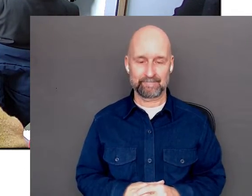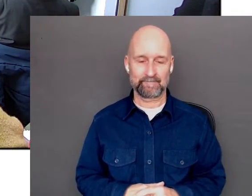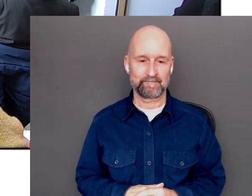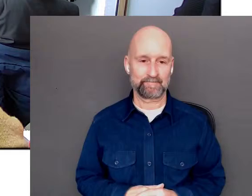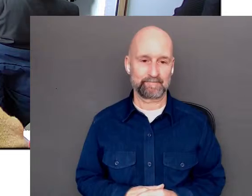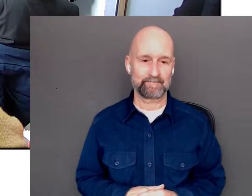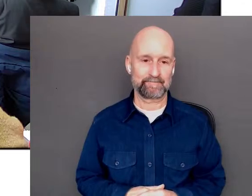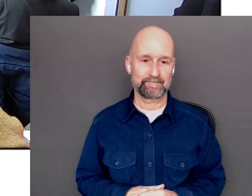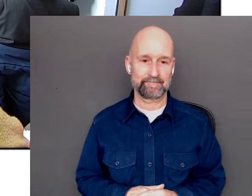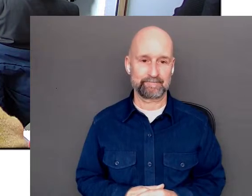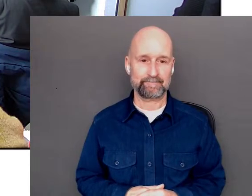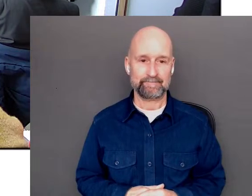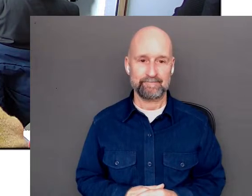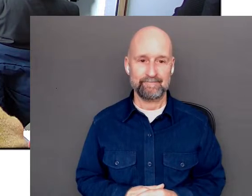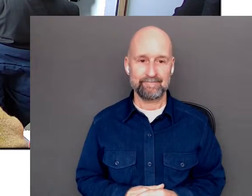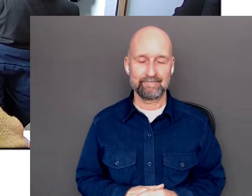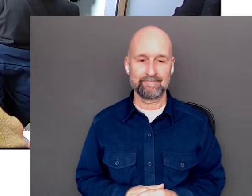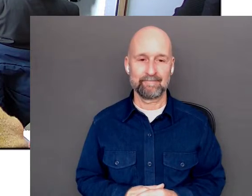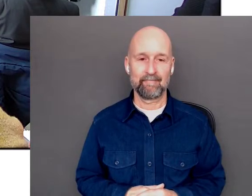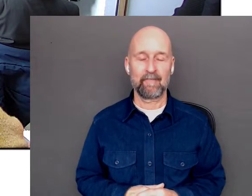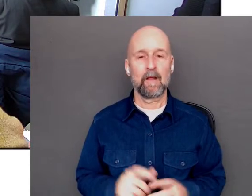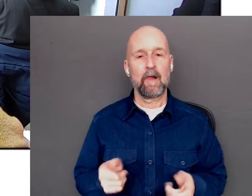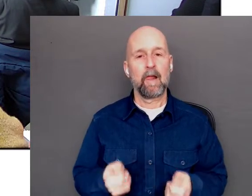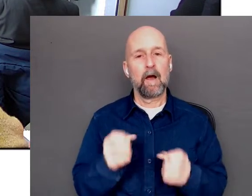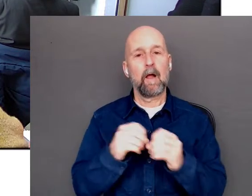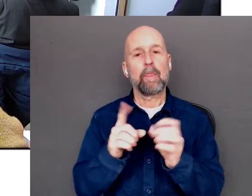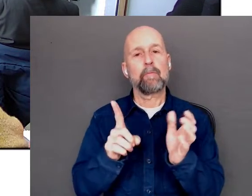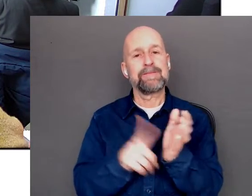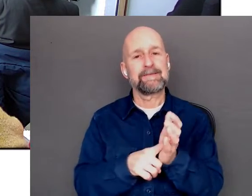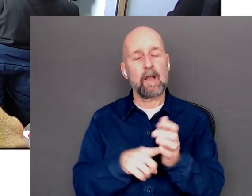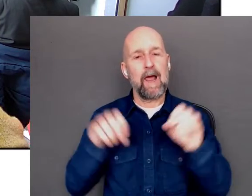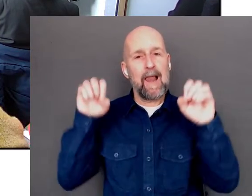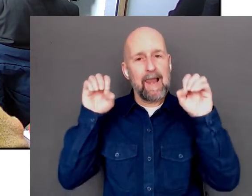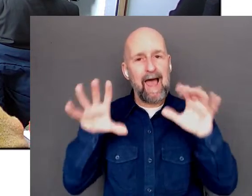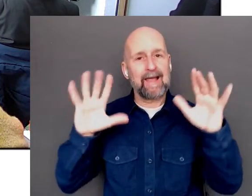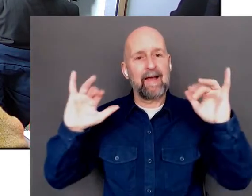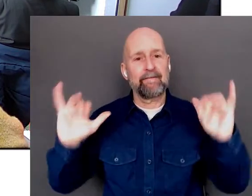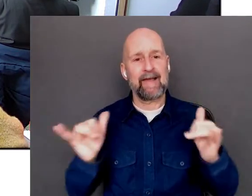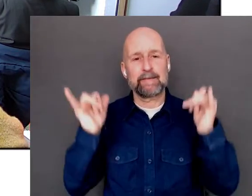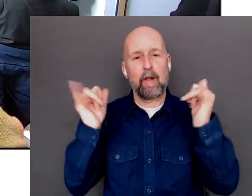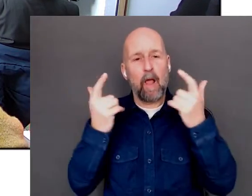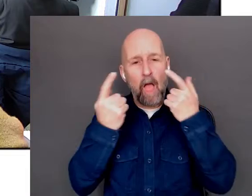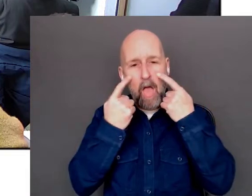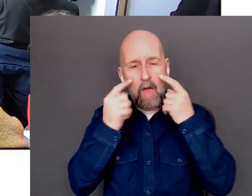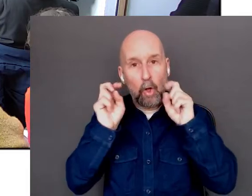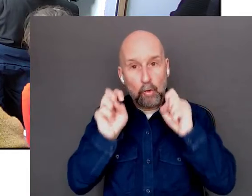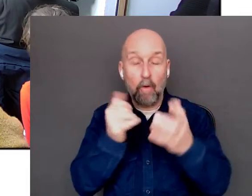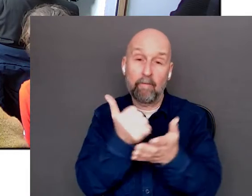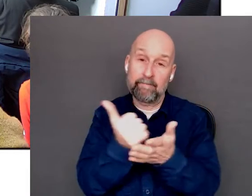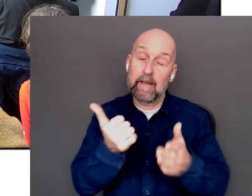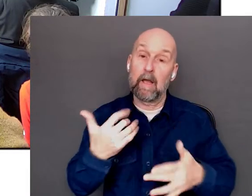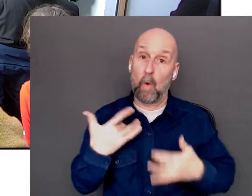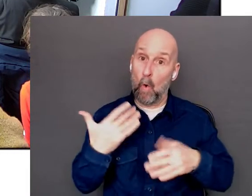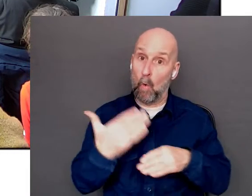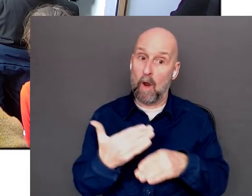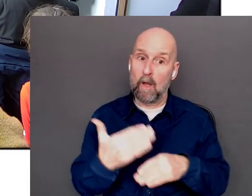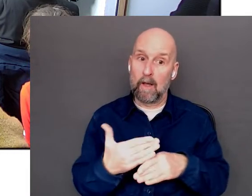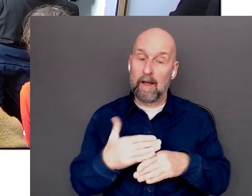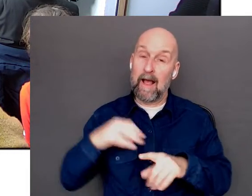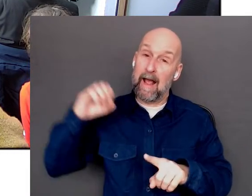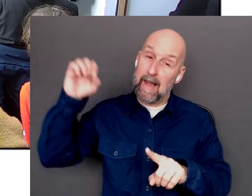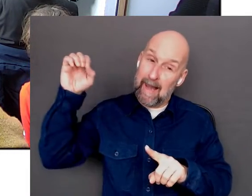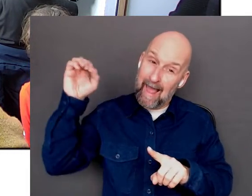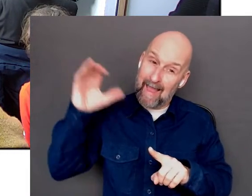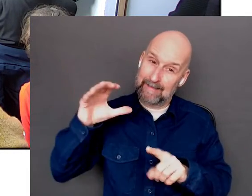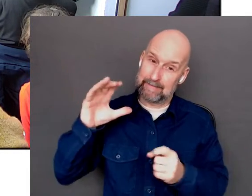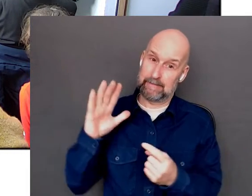And talking about the Bristol Light Festival and looking at your amazing work, light is so prominent.